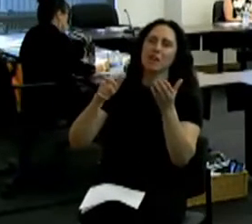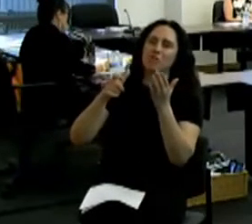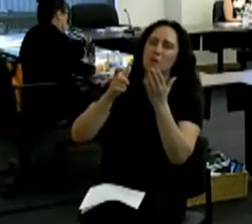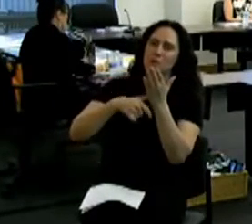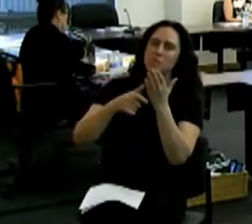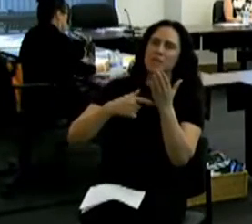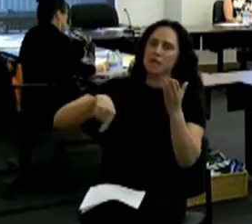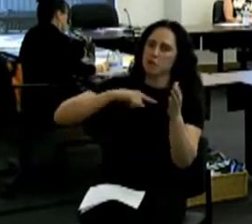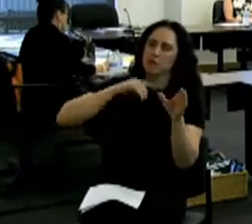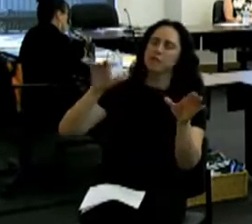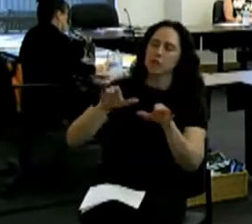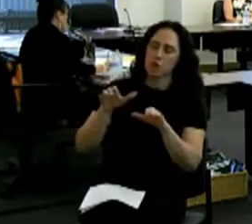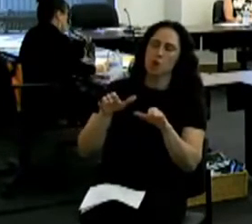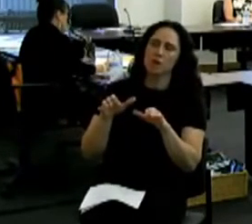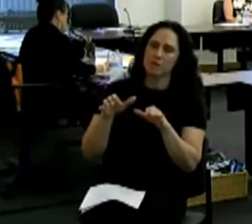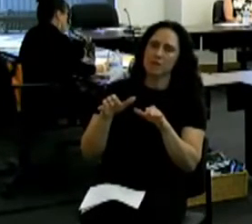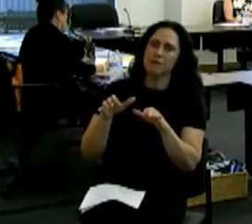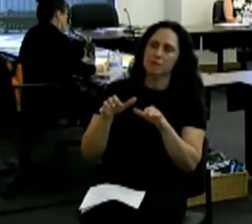Yeah. we do.